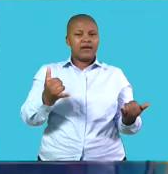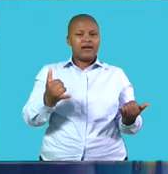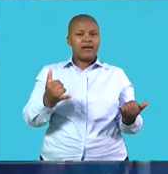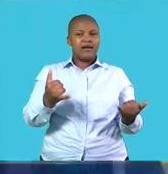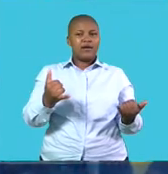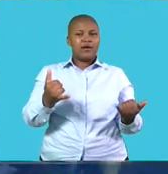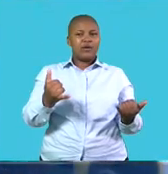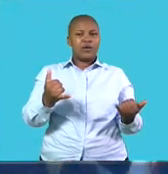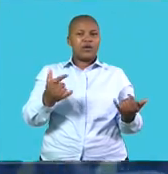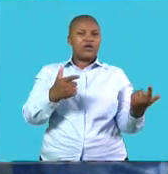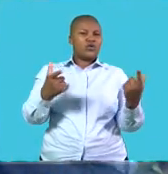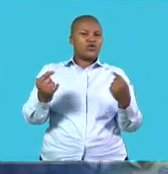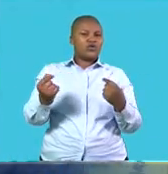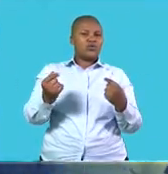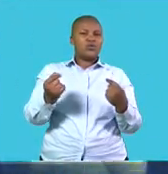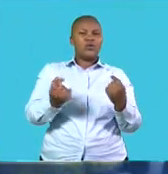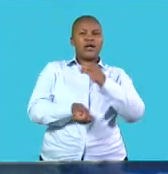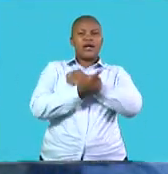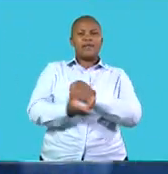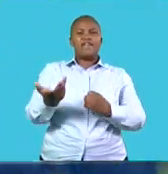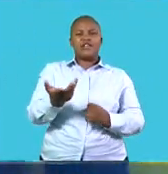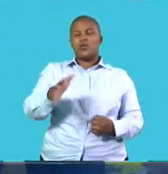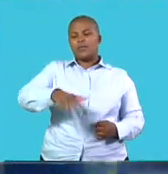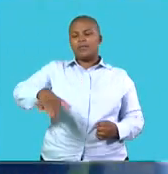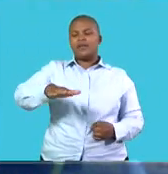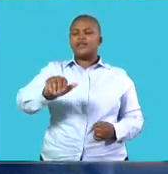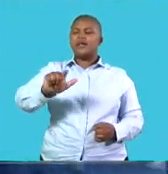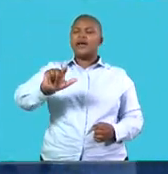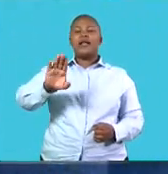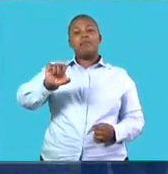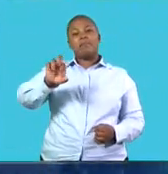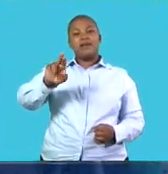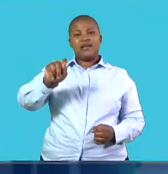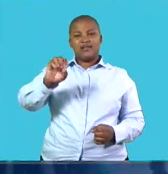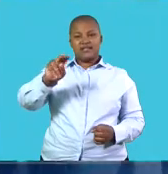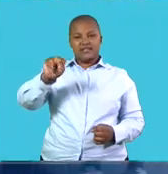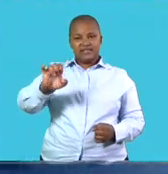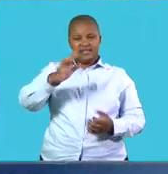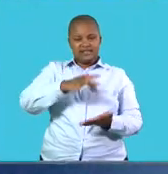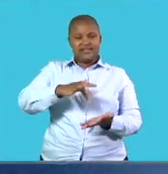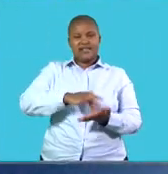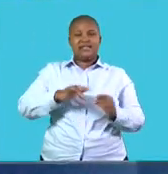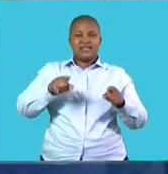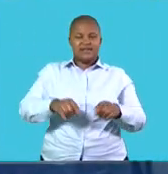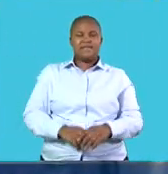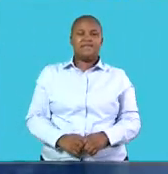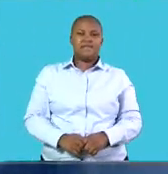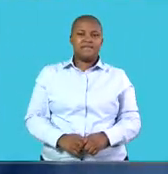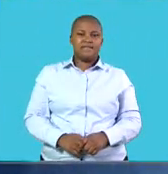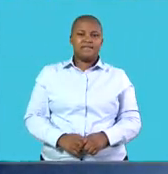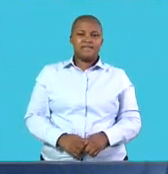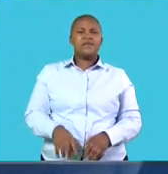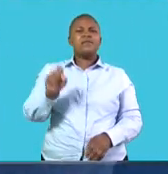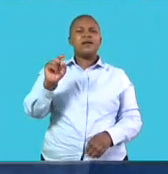ona tshebetsong e phethetsweng Alberton Civic Center e Alberton pejana ka jeno. Tema ena e phethuwe molemong